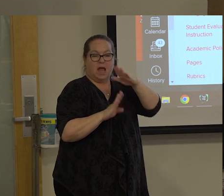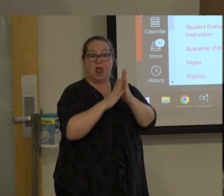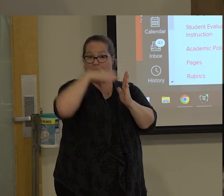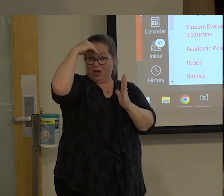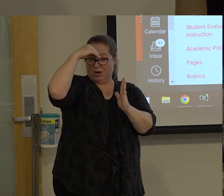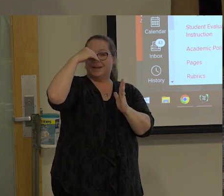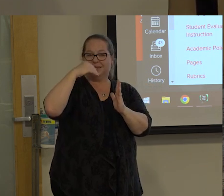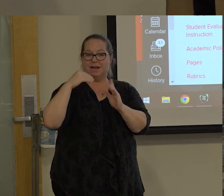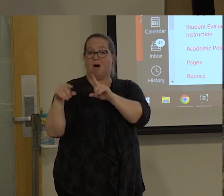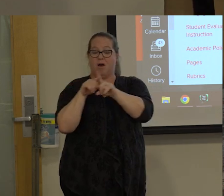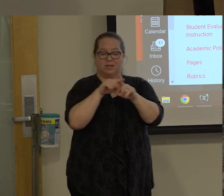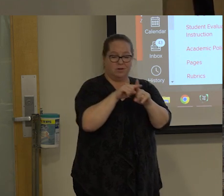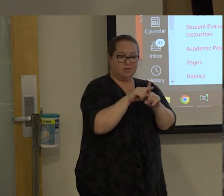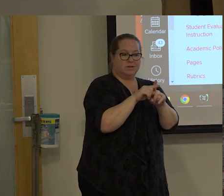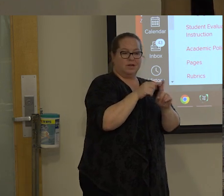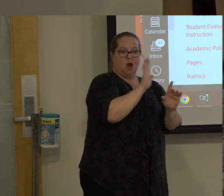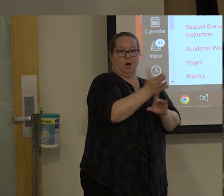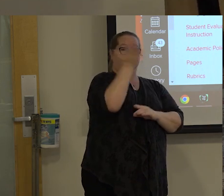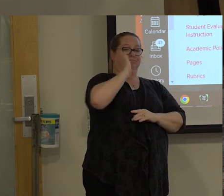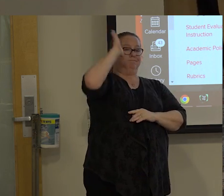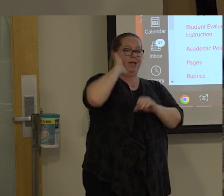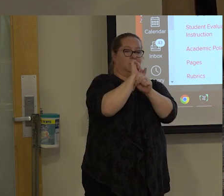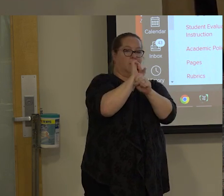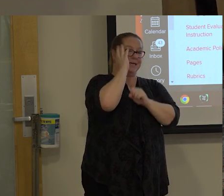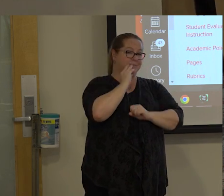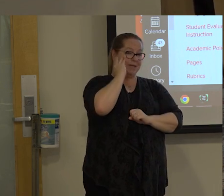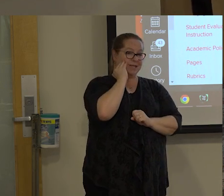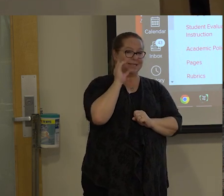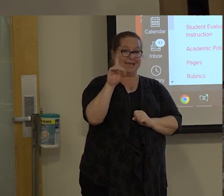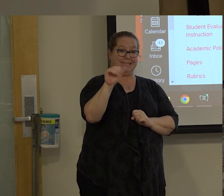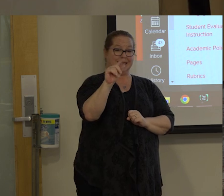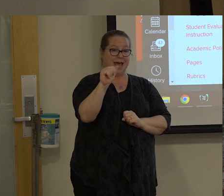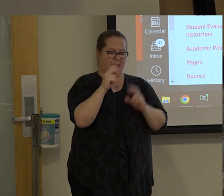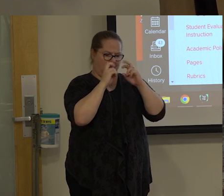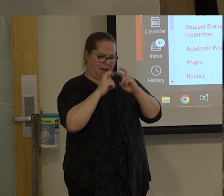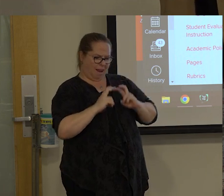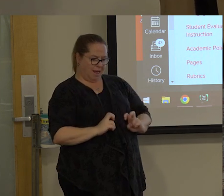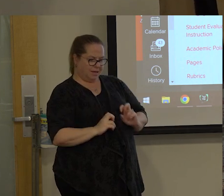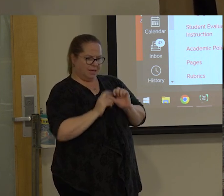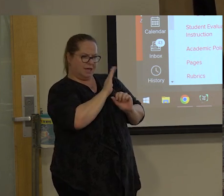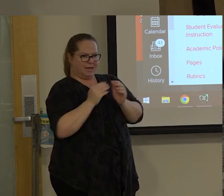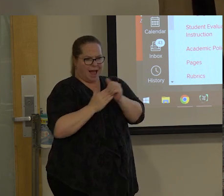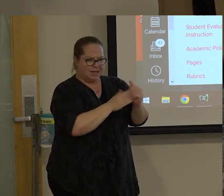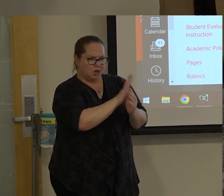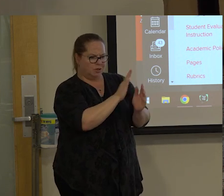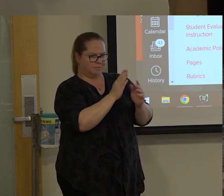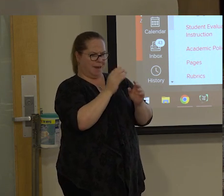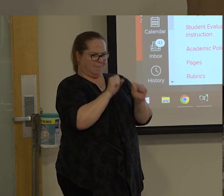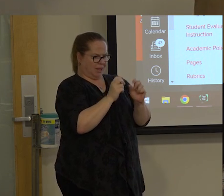learning. In addition, her past work experience as a data analyst guides her constant desire to analyze